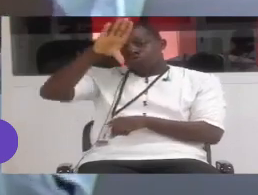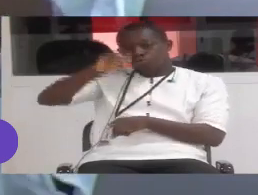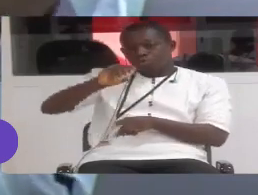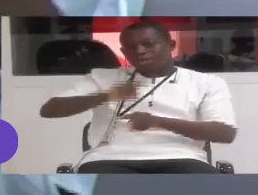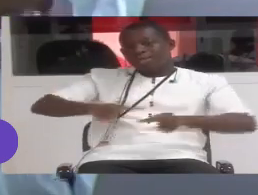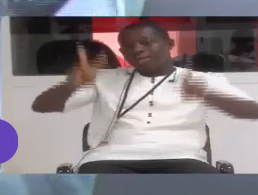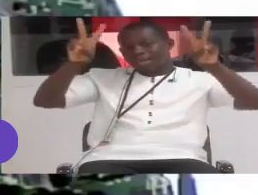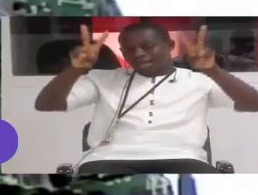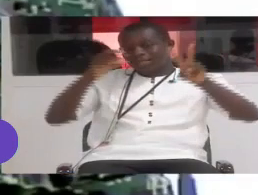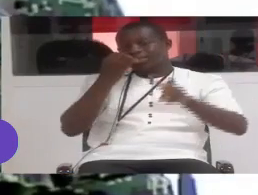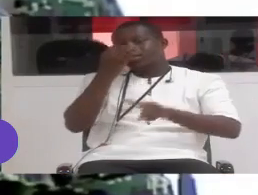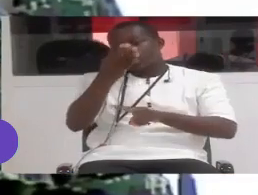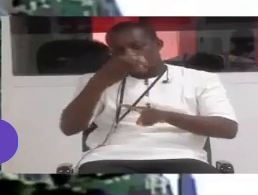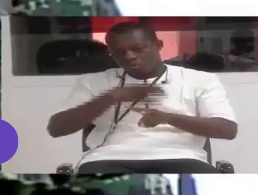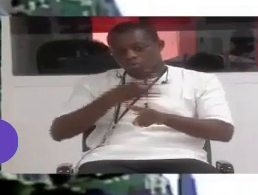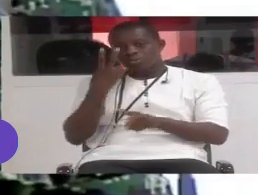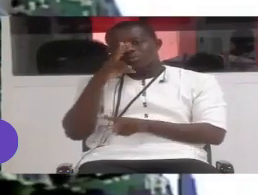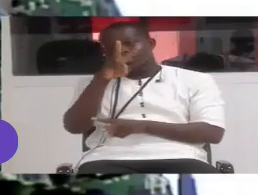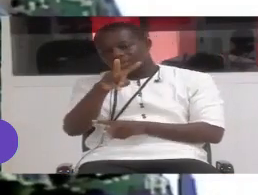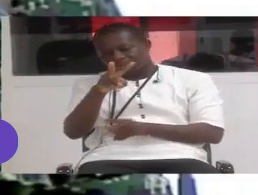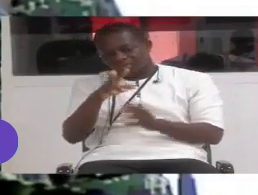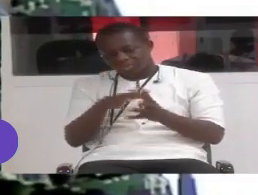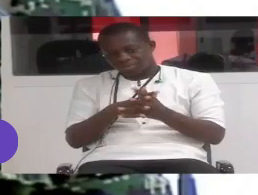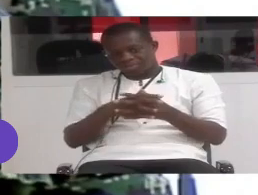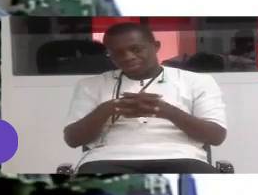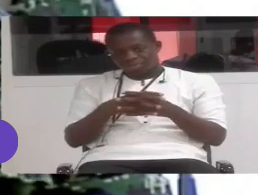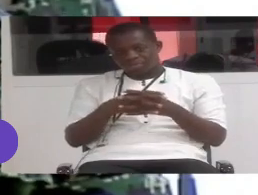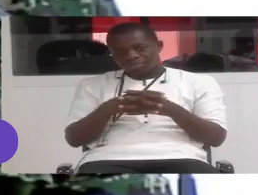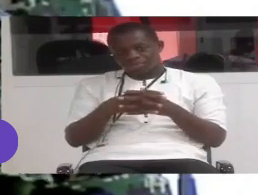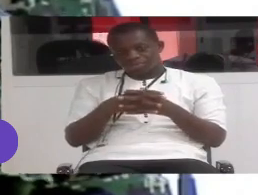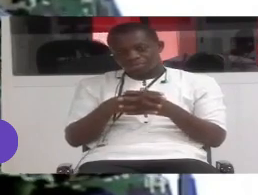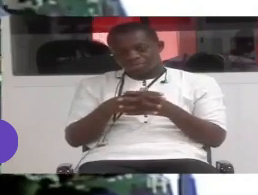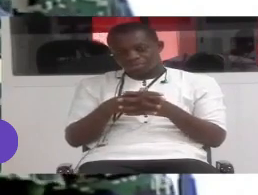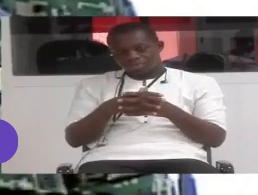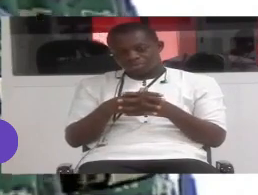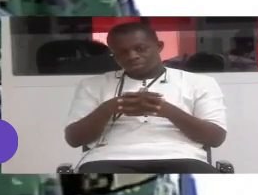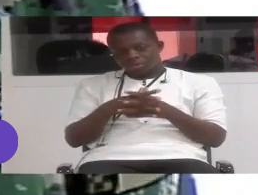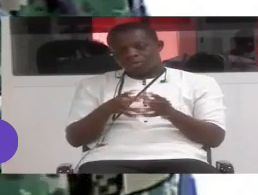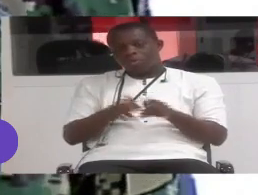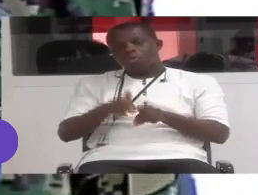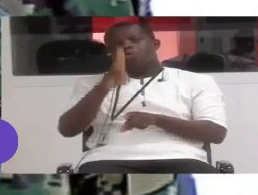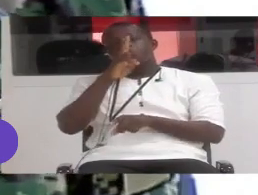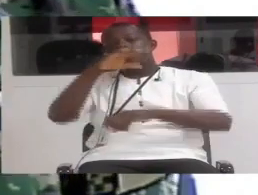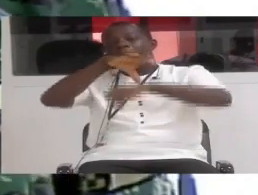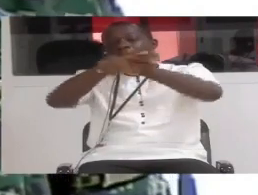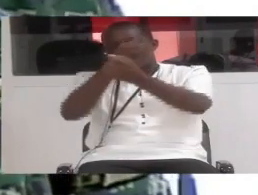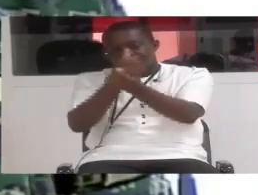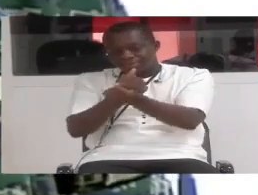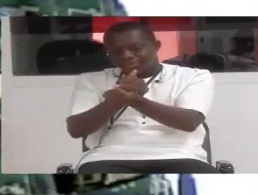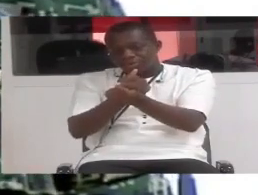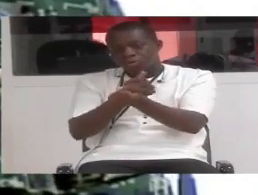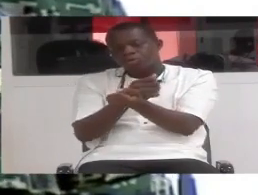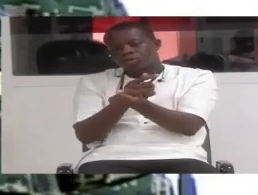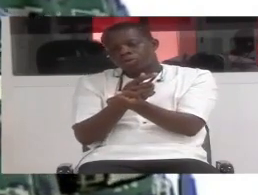he would like to see? Kan la Yaya Jammeh wala ñan la Yaya Jammeh waxone bu gëna leena gis? Ñi nga xamne arrest nañ leen ñu leen